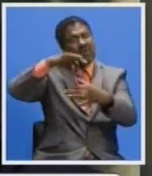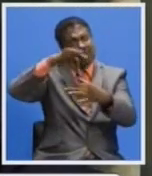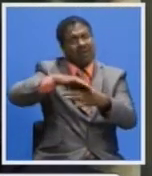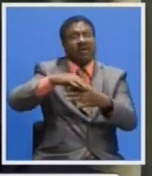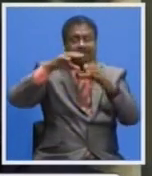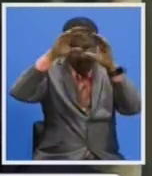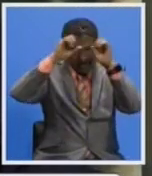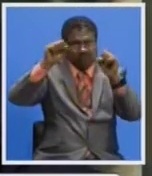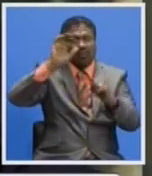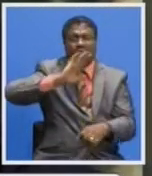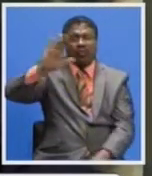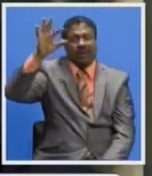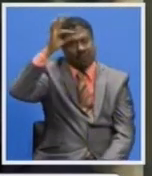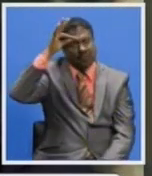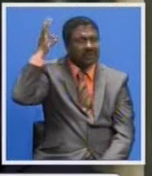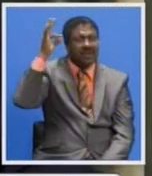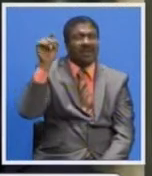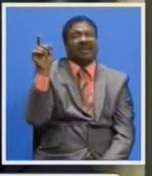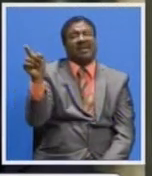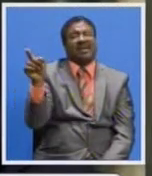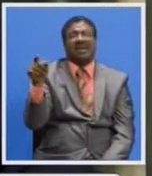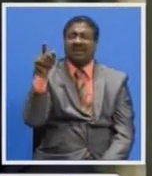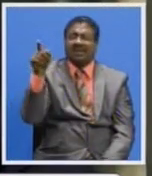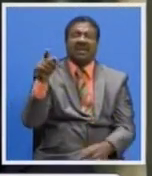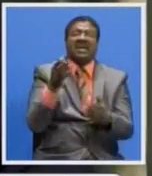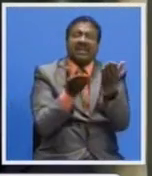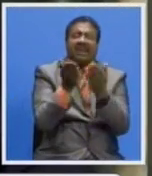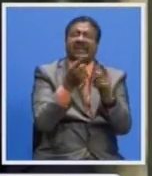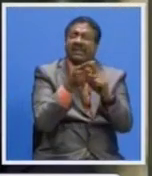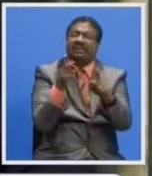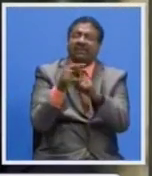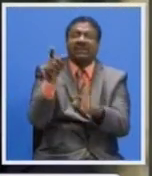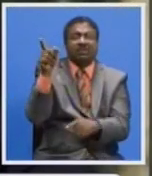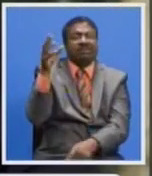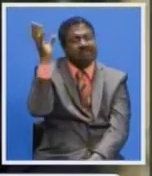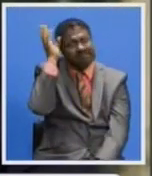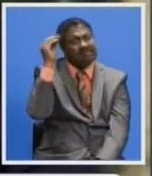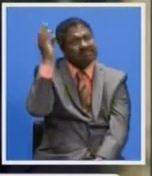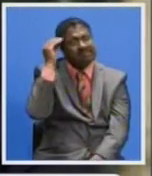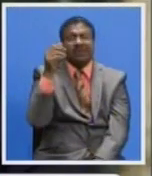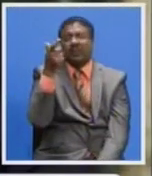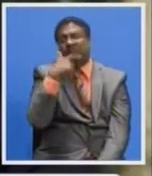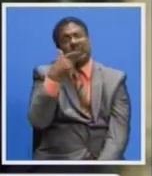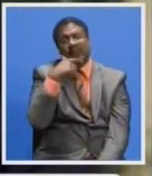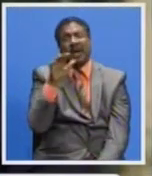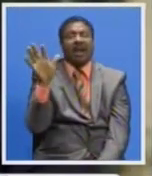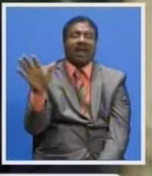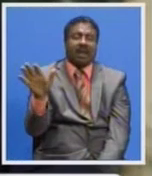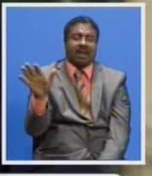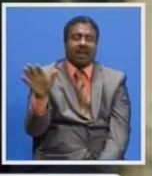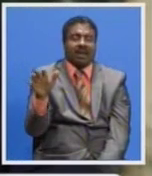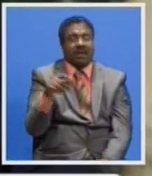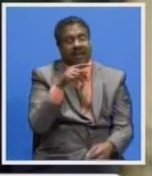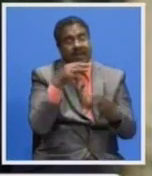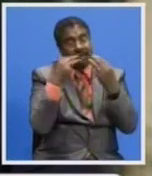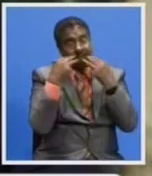Tunisia and for being a seasoned politician who served in various portfolios. President Lungu said this in a message released to